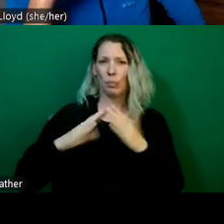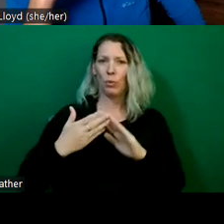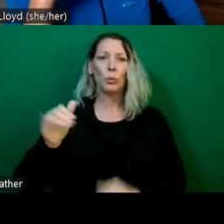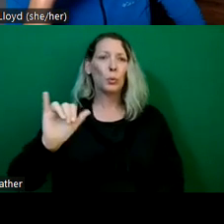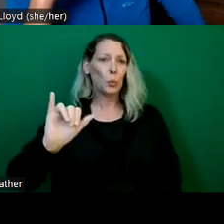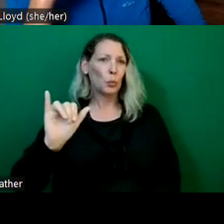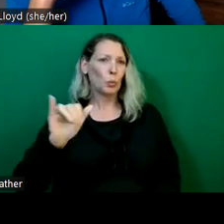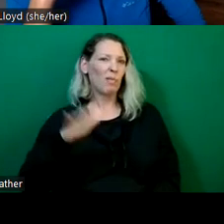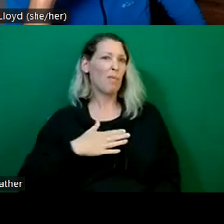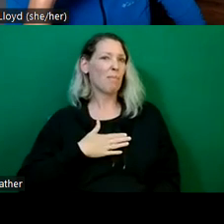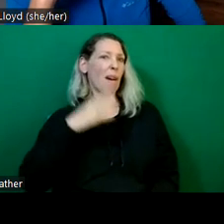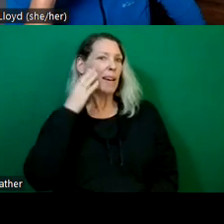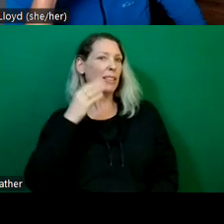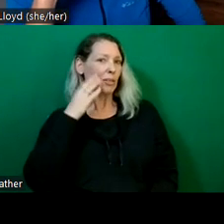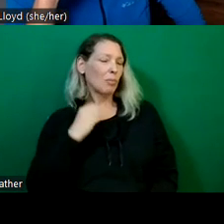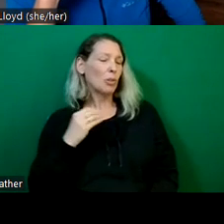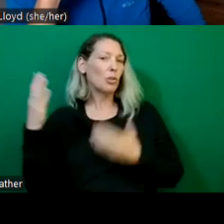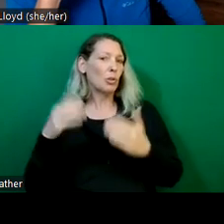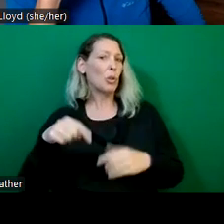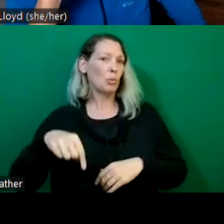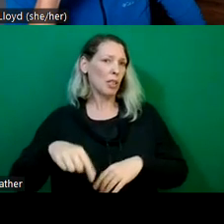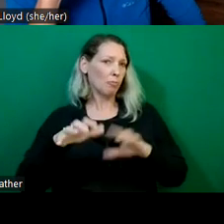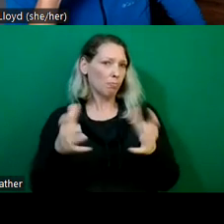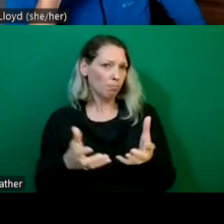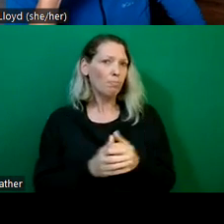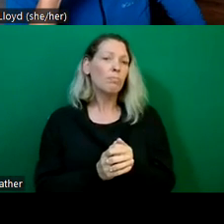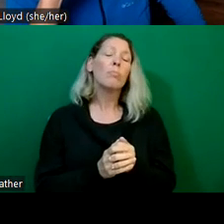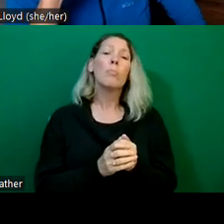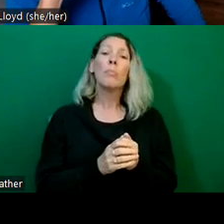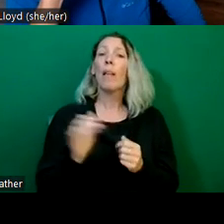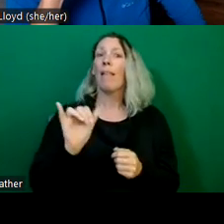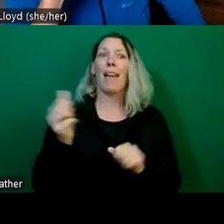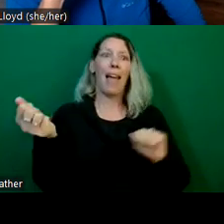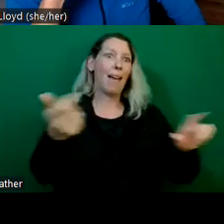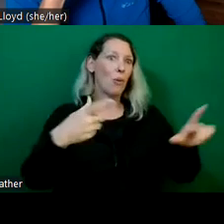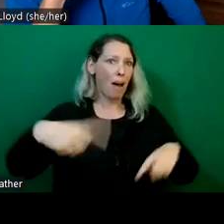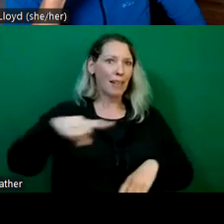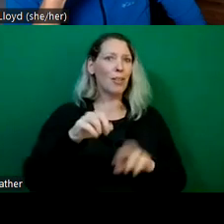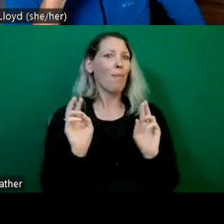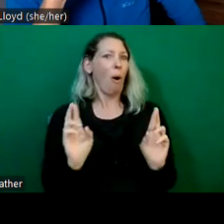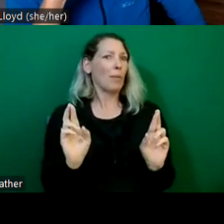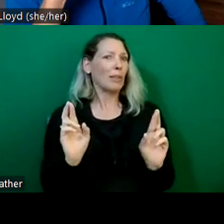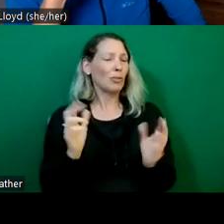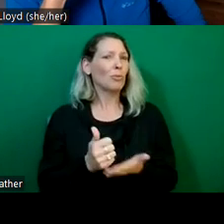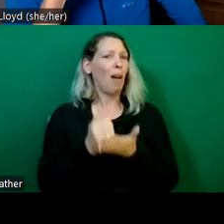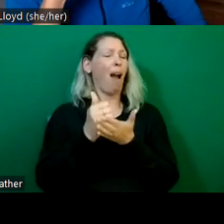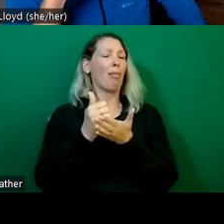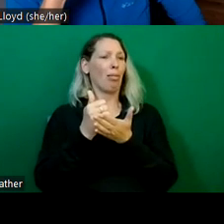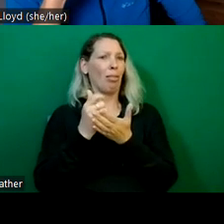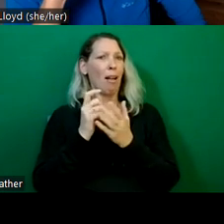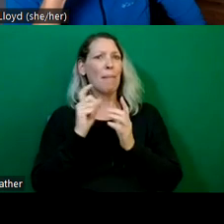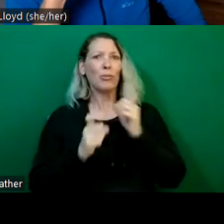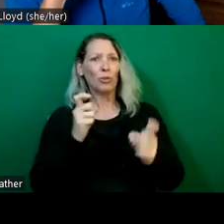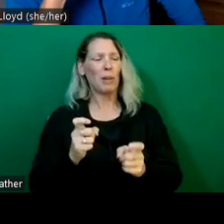So that's kind of the experience that I bring to the table. And like everyone else, I'm hoping to help contribute to creating